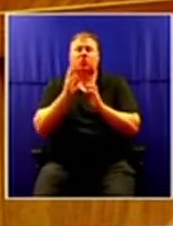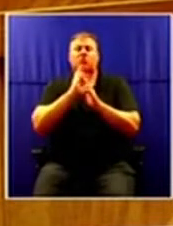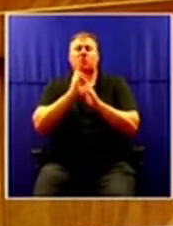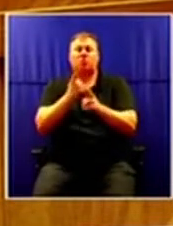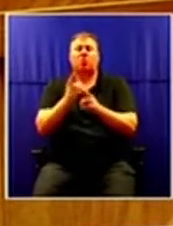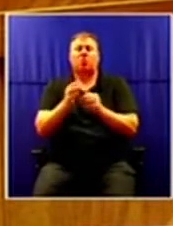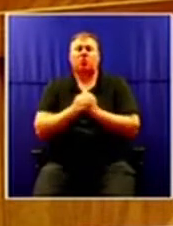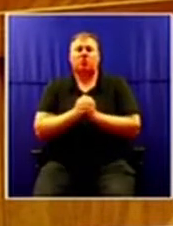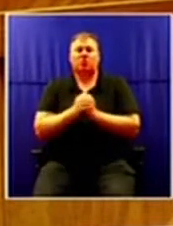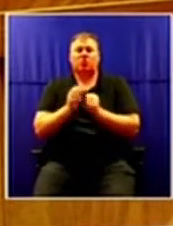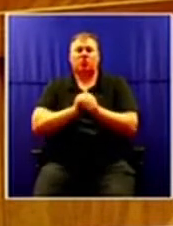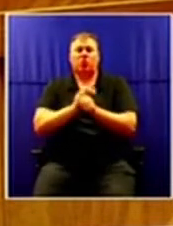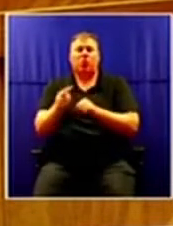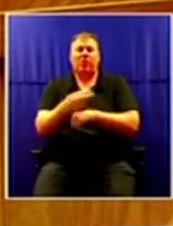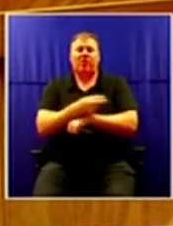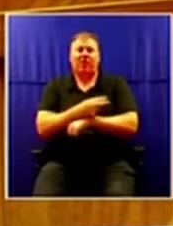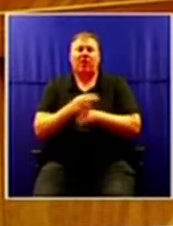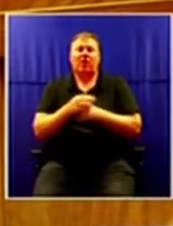coronavirus pandemic,